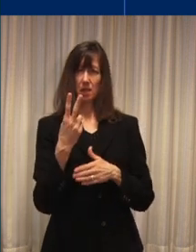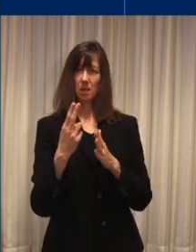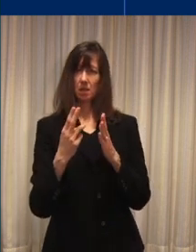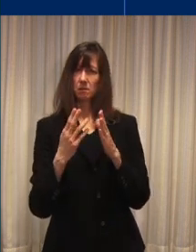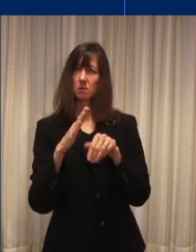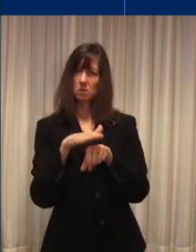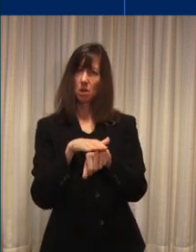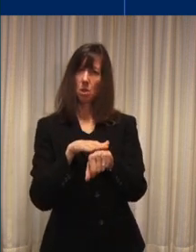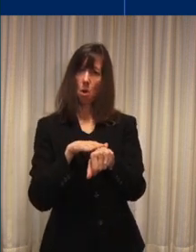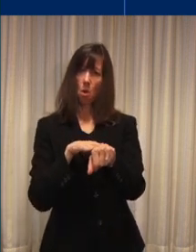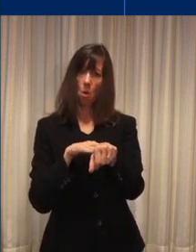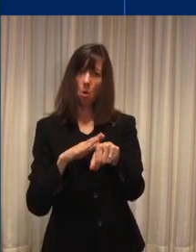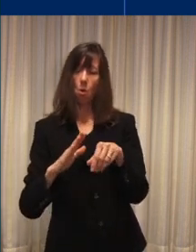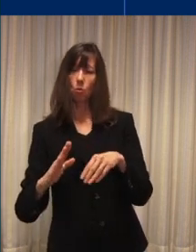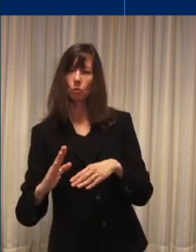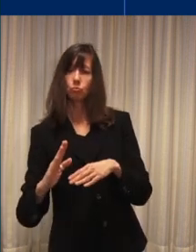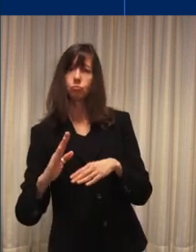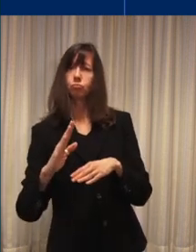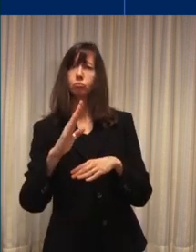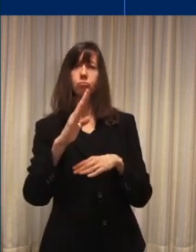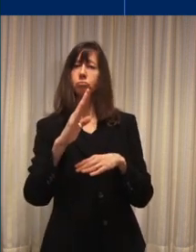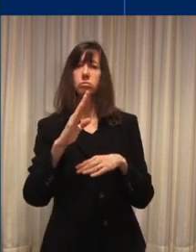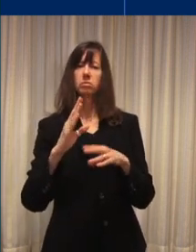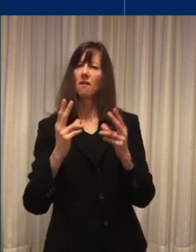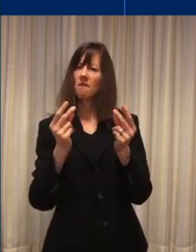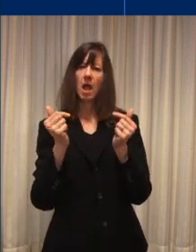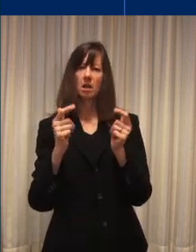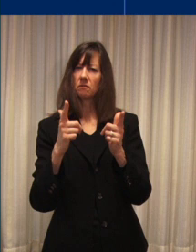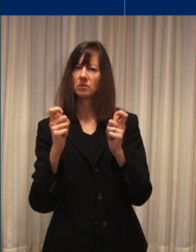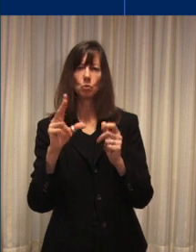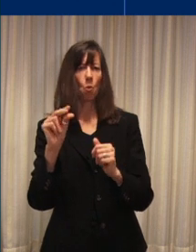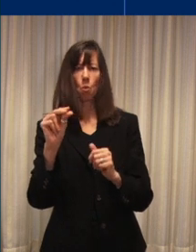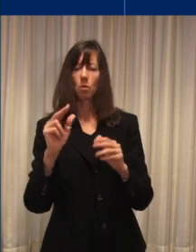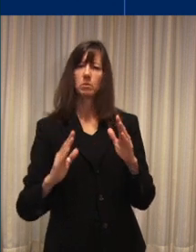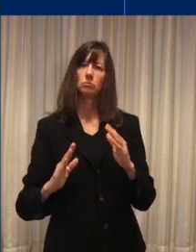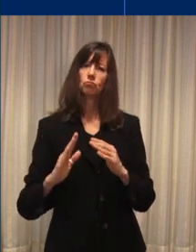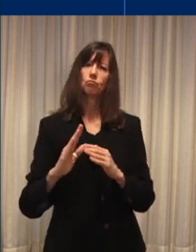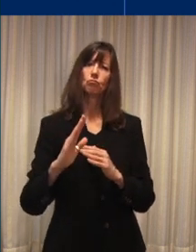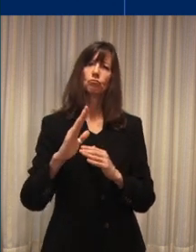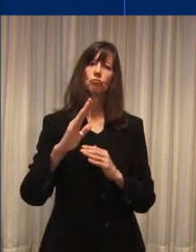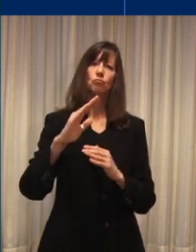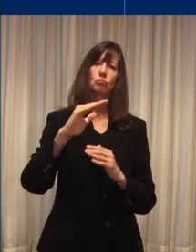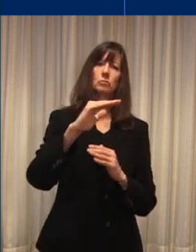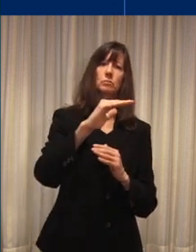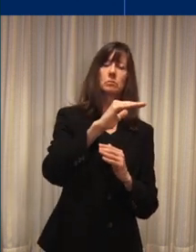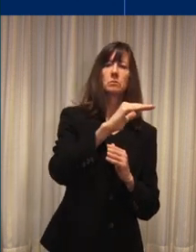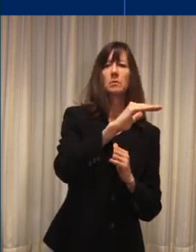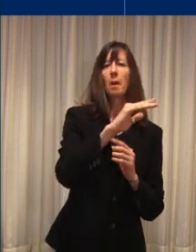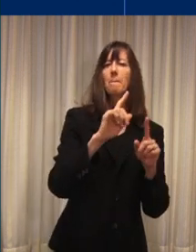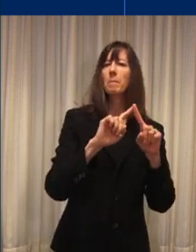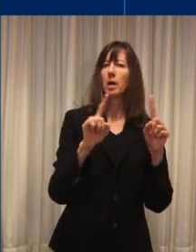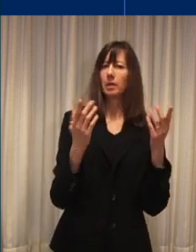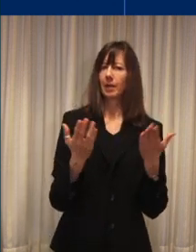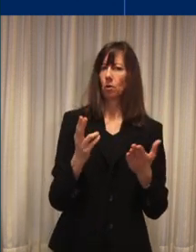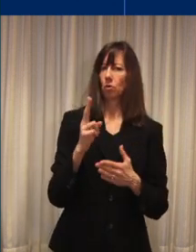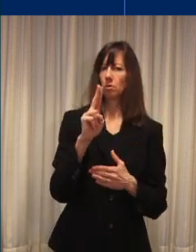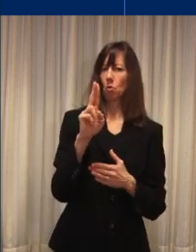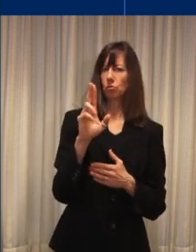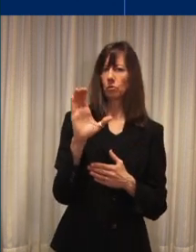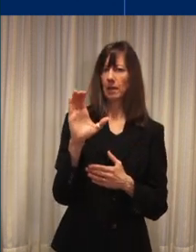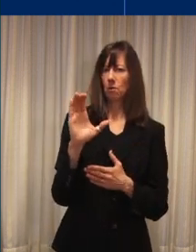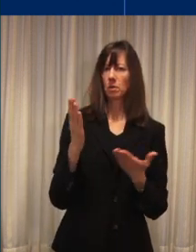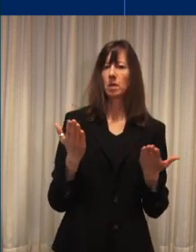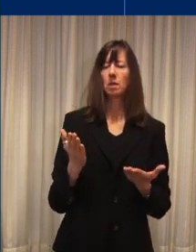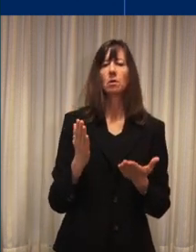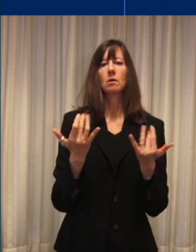have additional cases every day in the county. Somewhere between 30 to 50 new cases per day is about the rate that we're